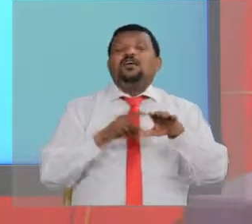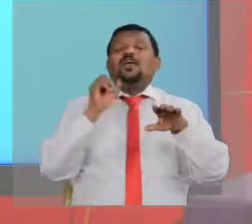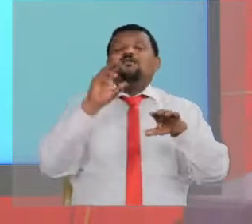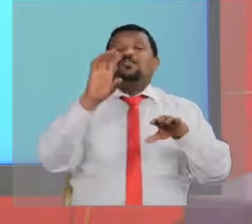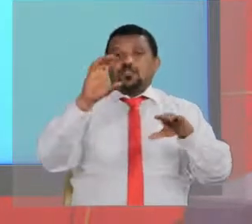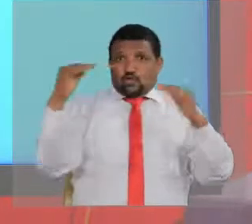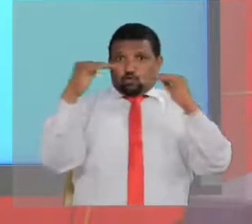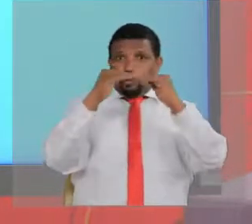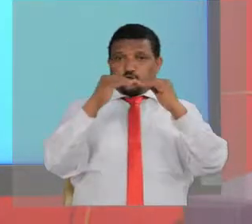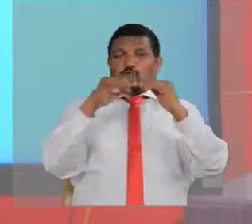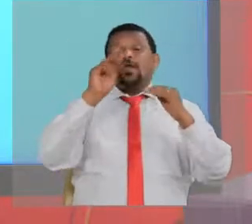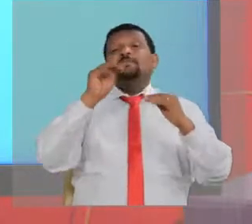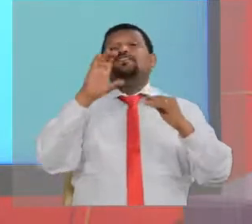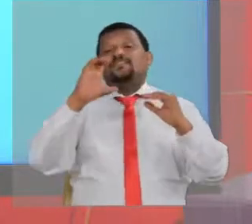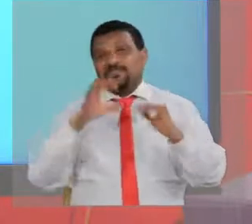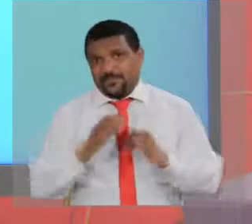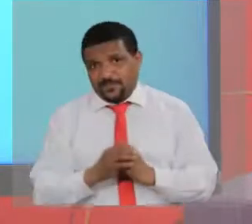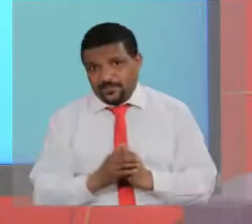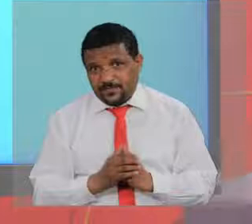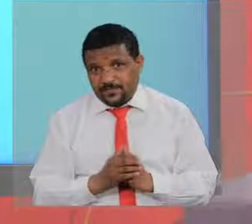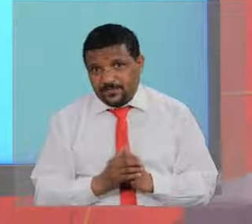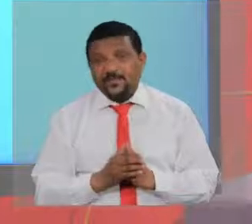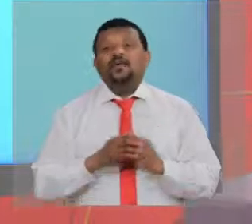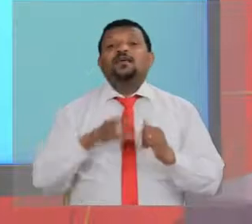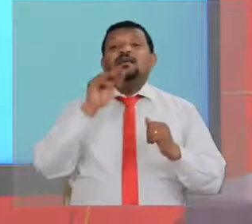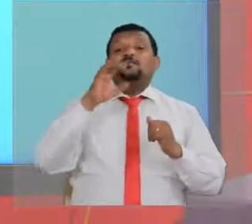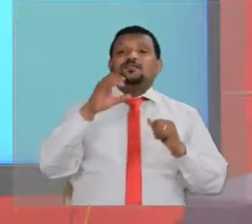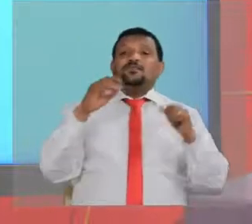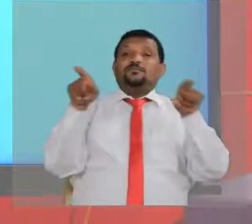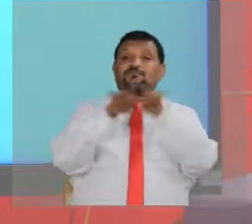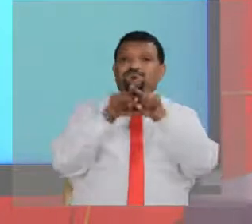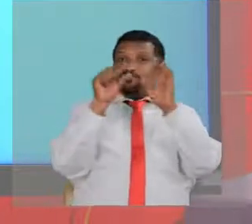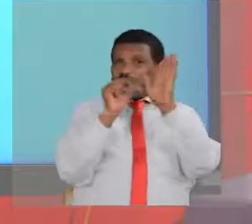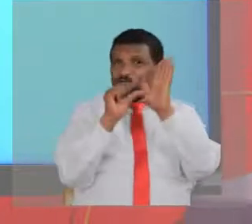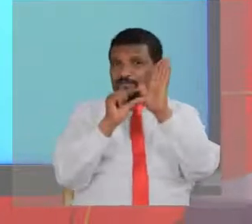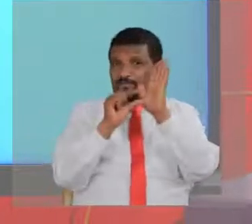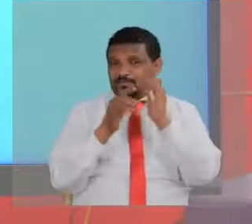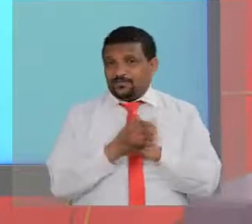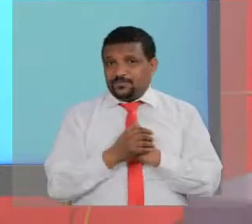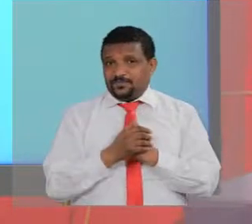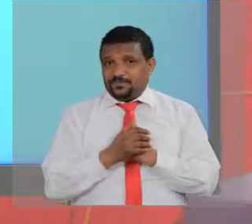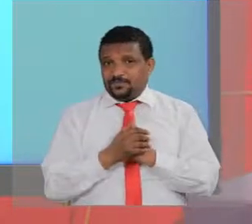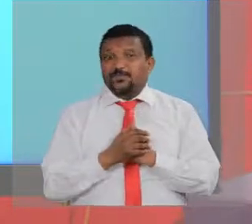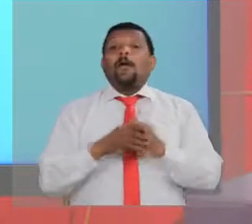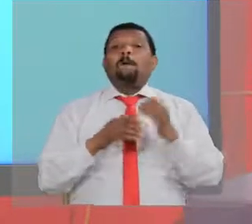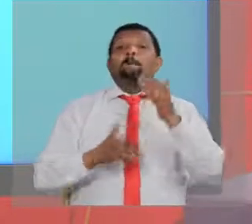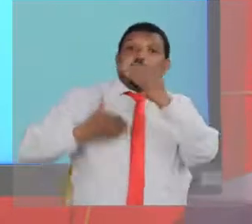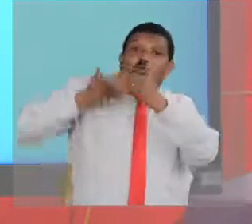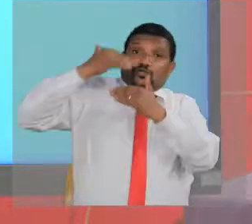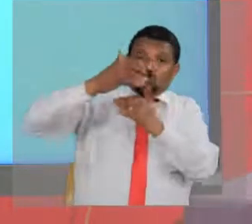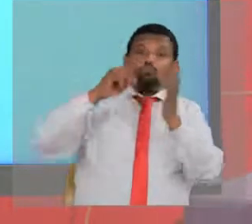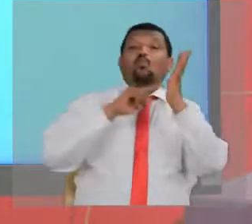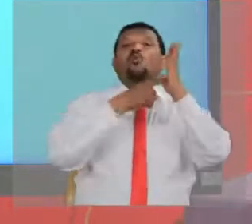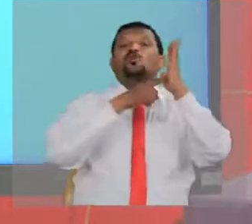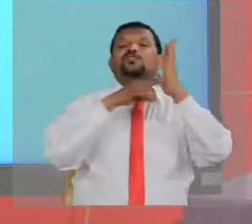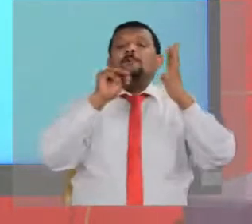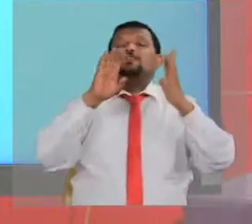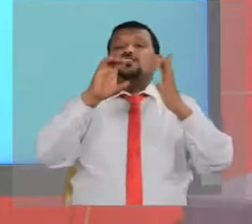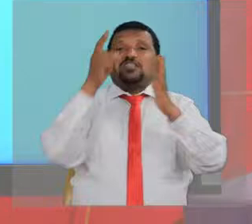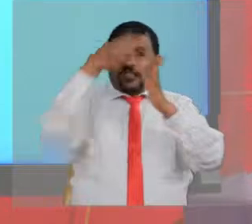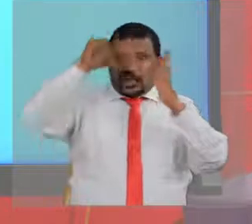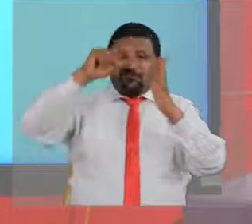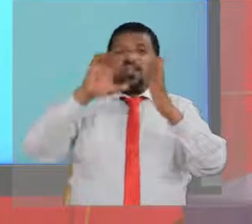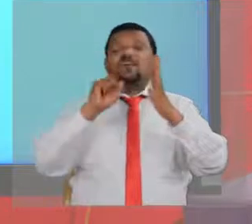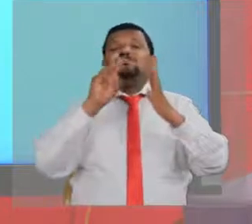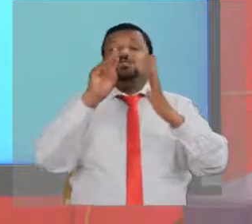to MC, ABC is at its minimum. Beyond this point, the MC curve is